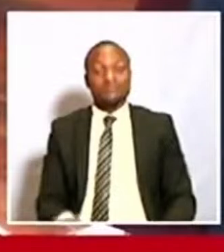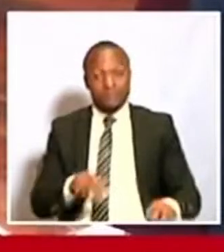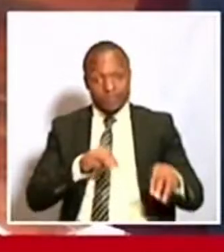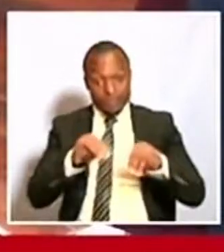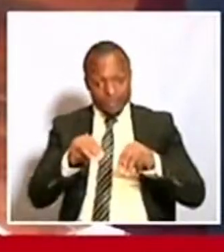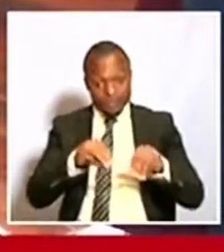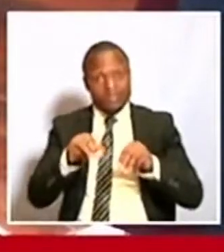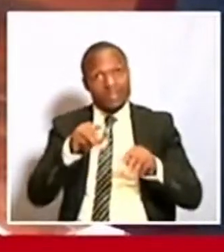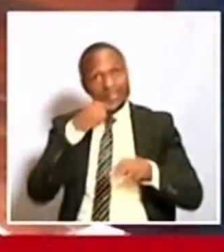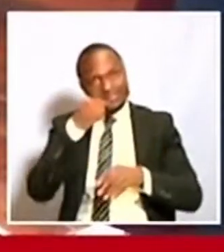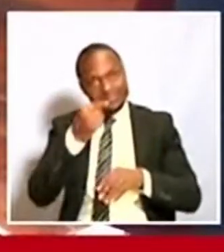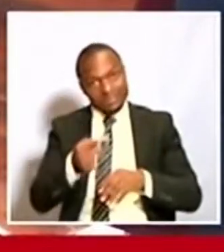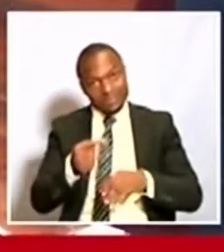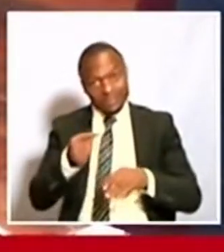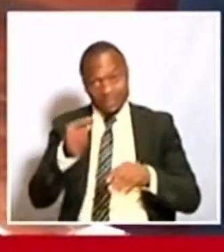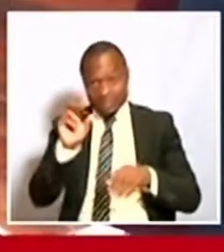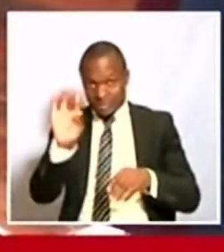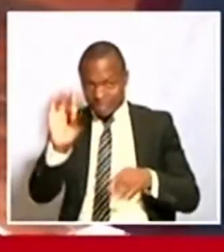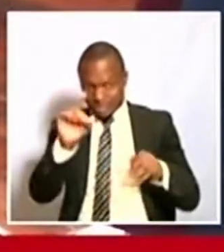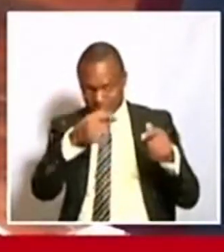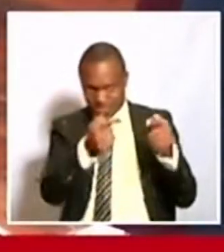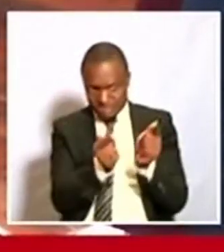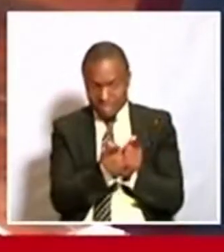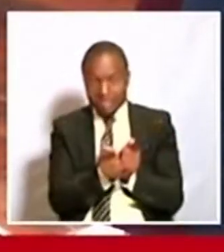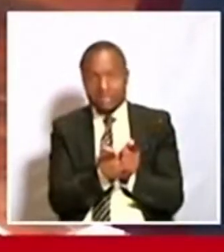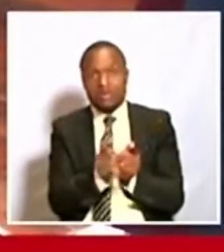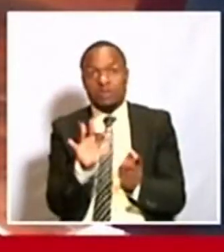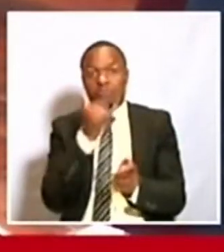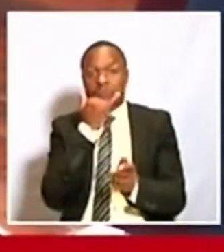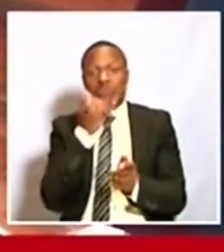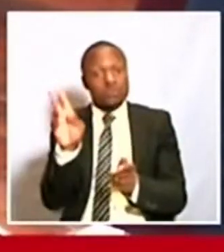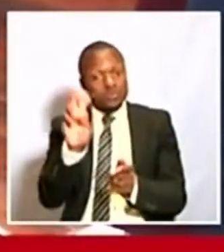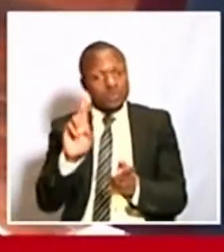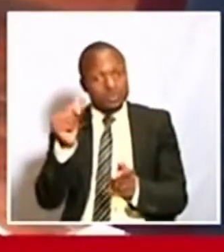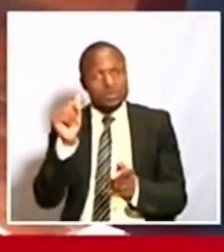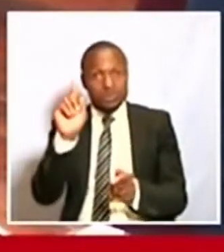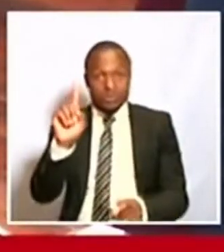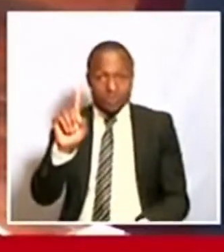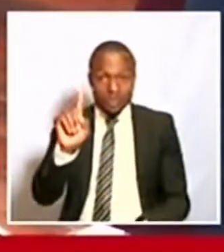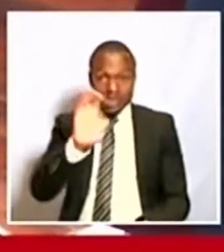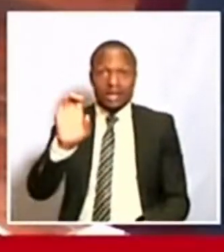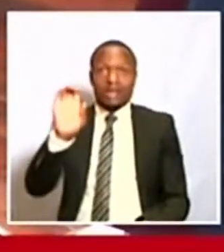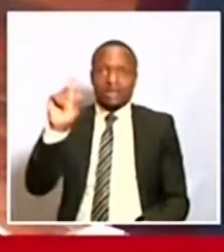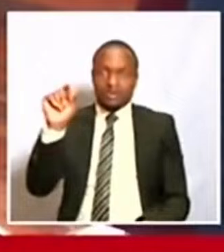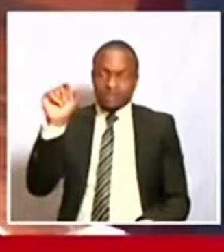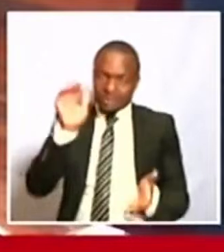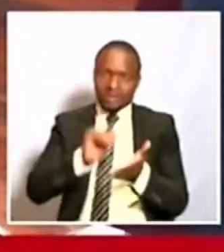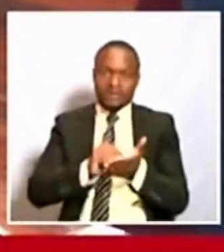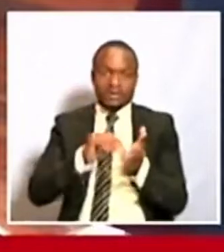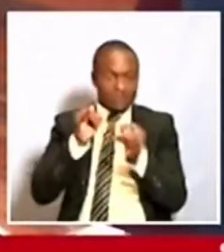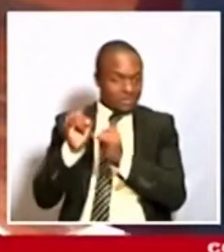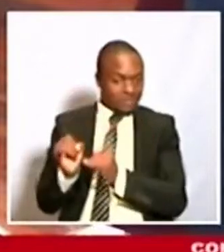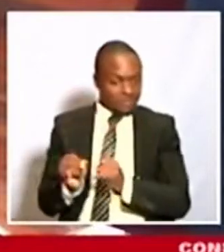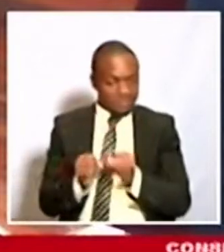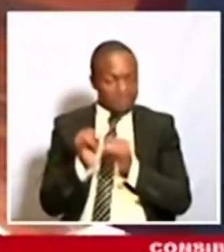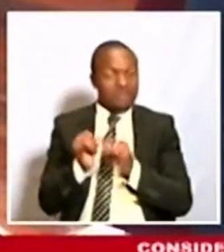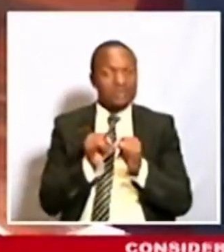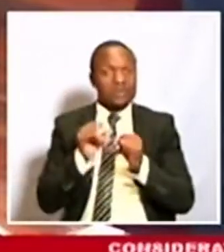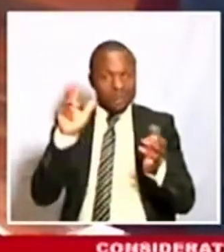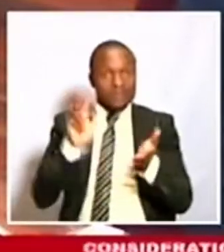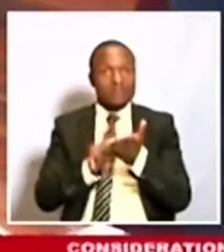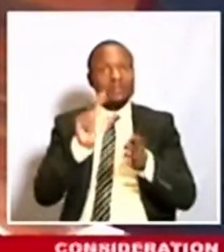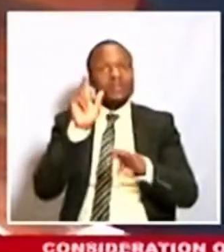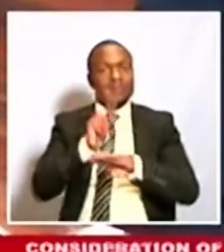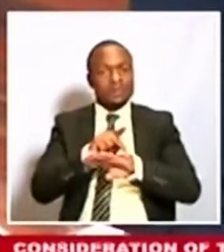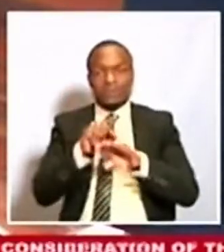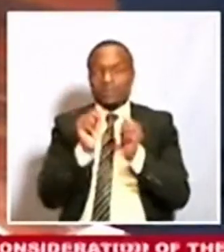Management wishes to state that 8 groups misapplied funds amounting to 120,000 by implementing unapproved projects without